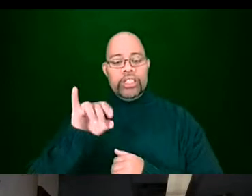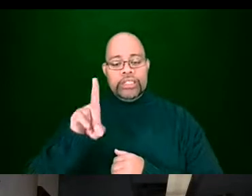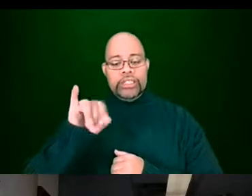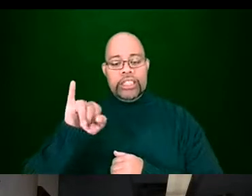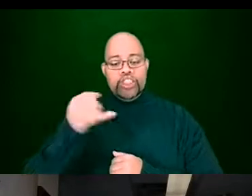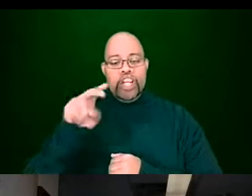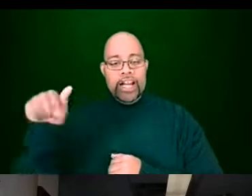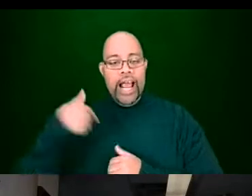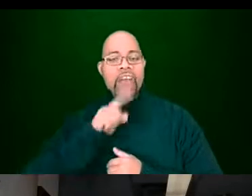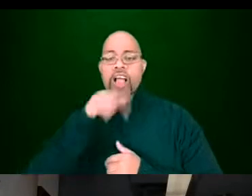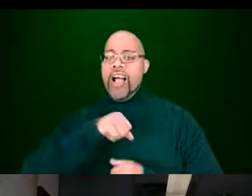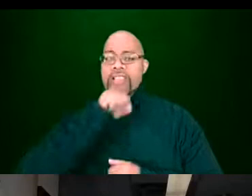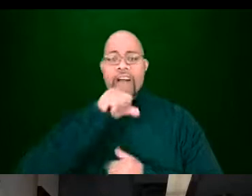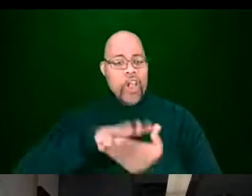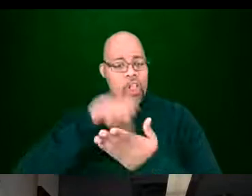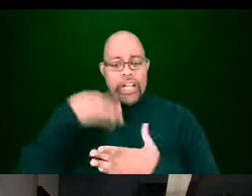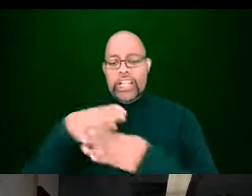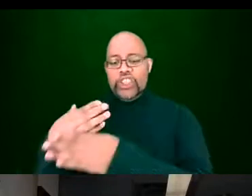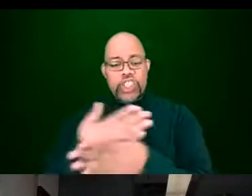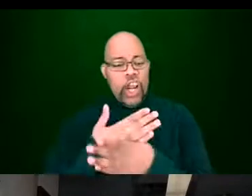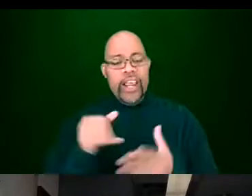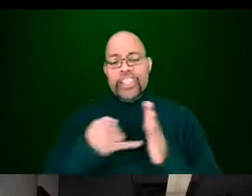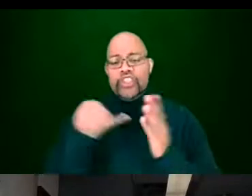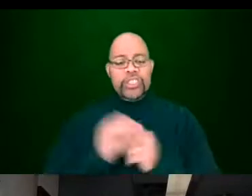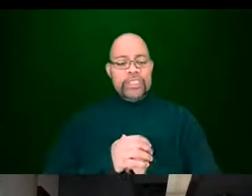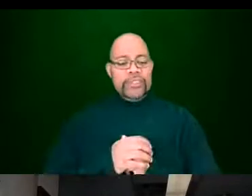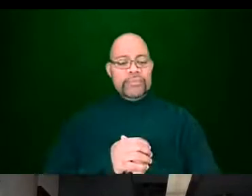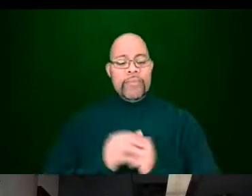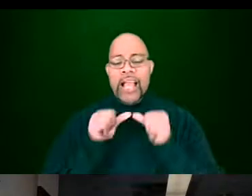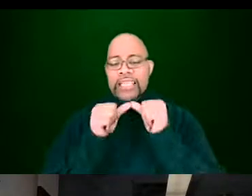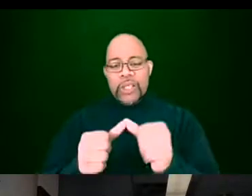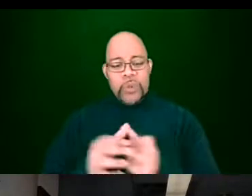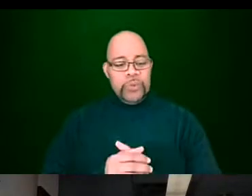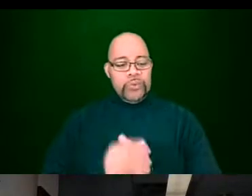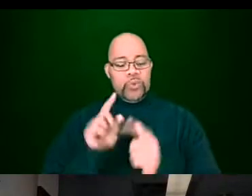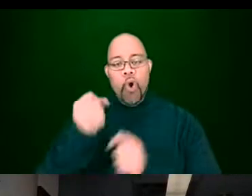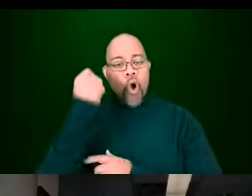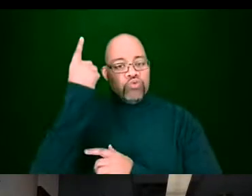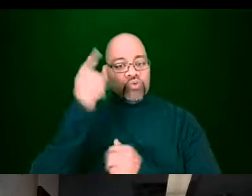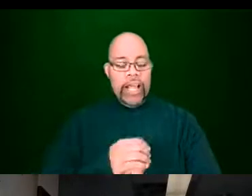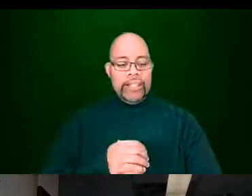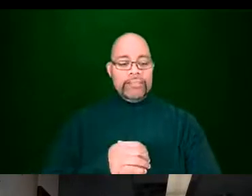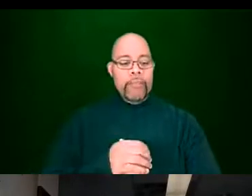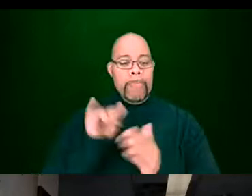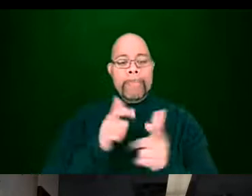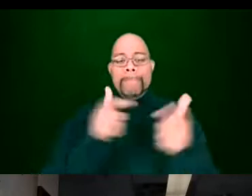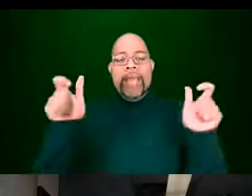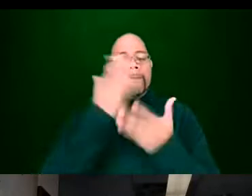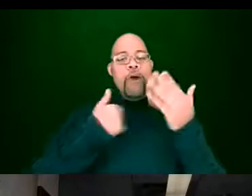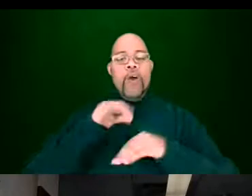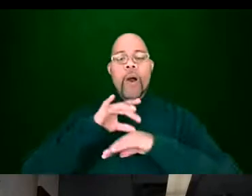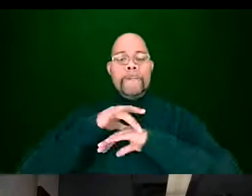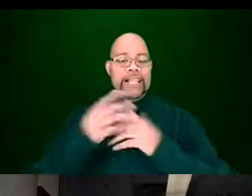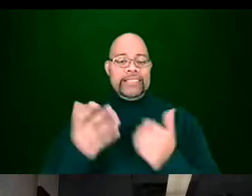really love learning and sharing and just continuing to understand this big part of our planet